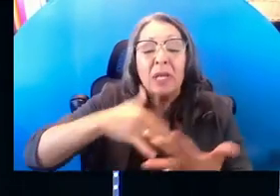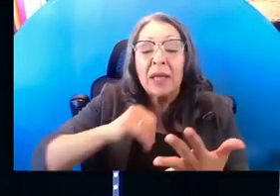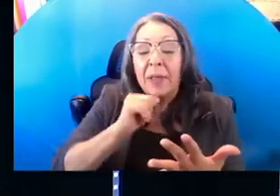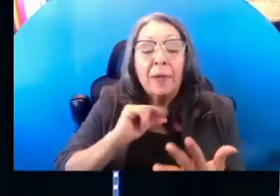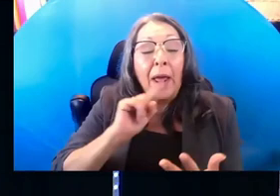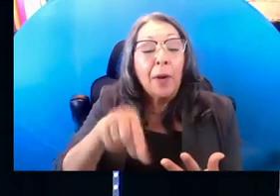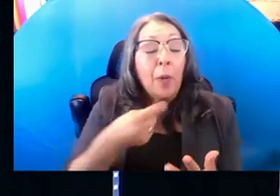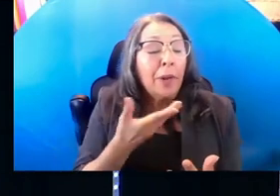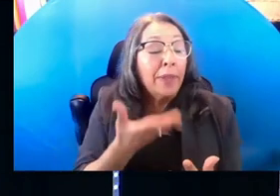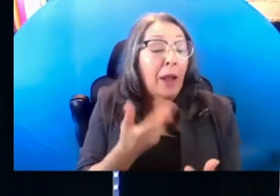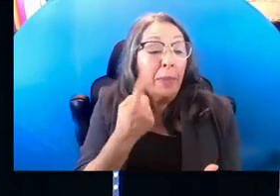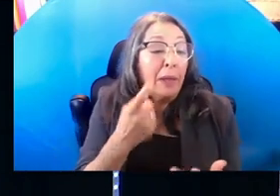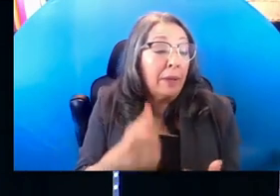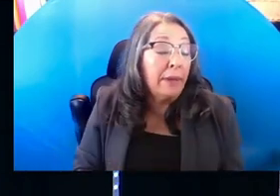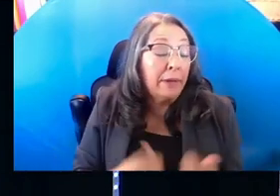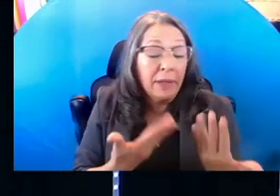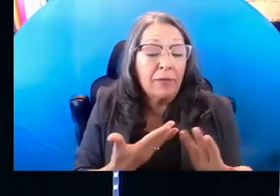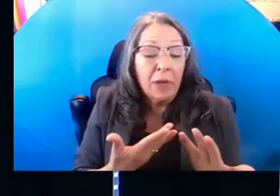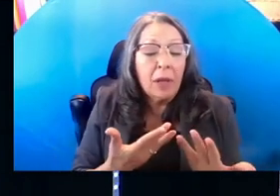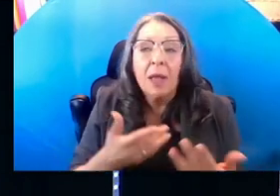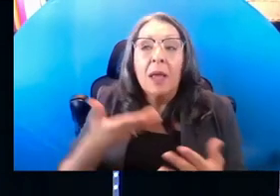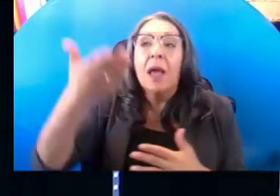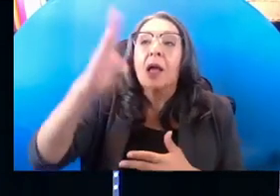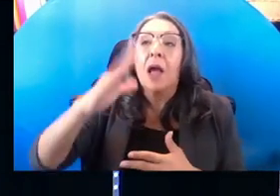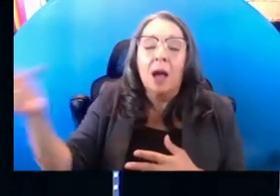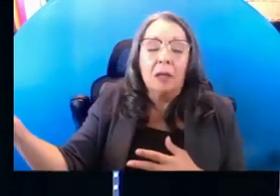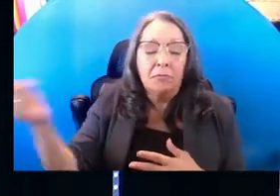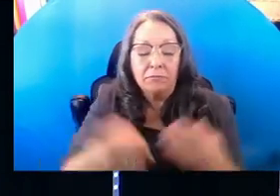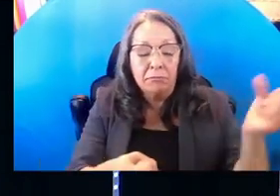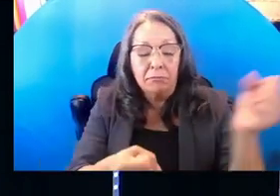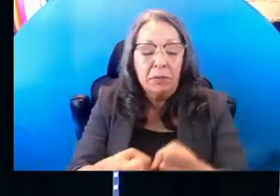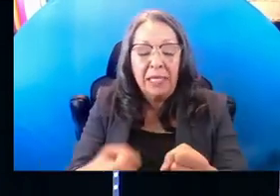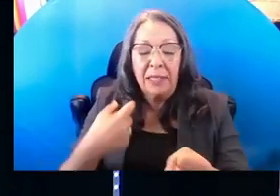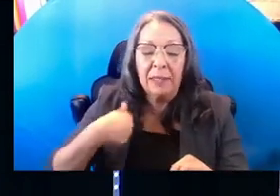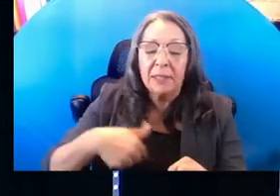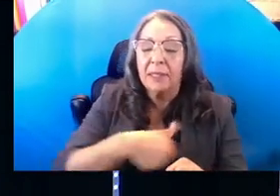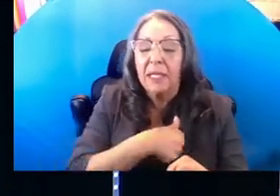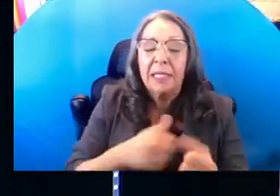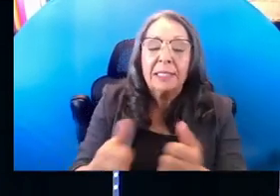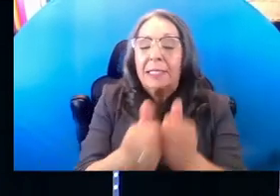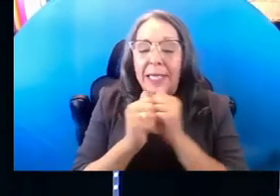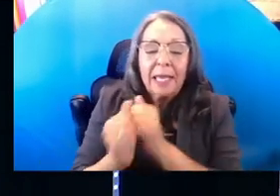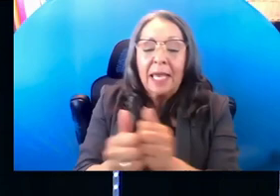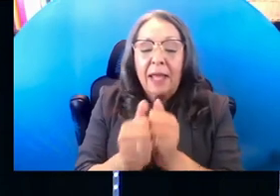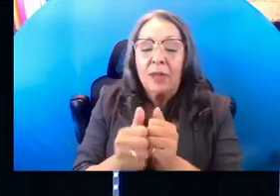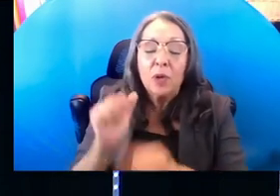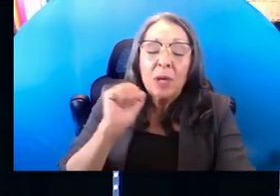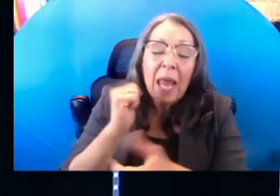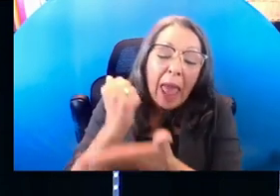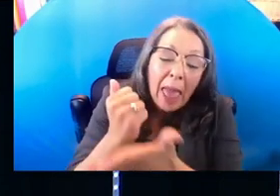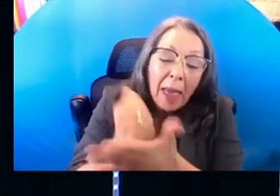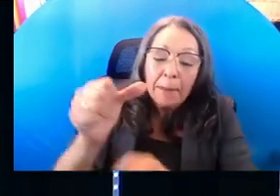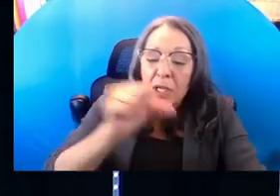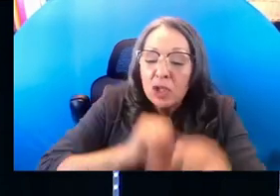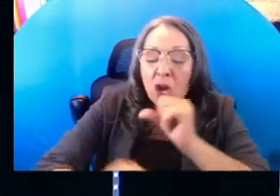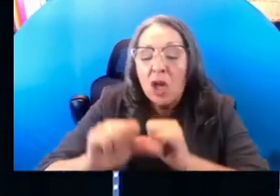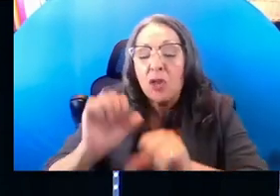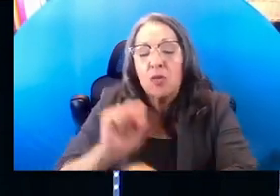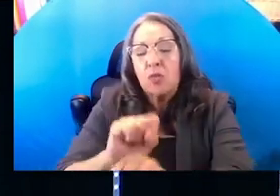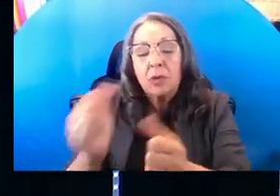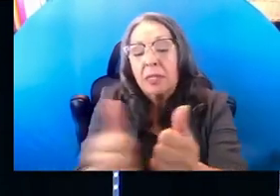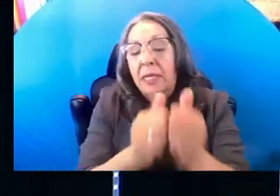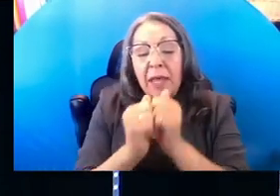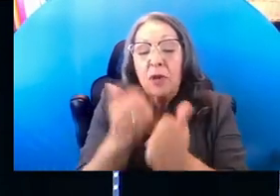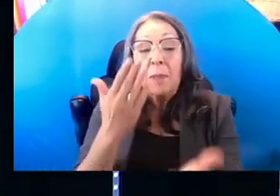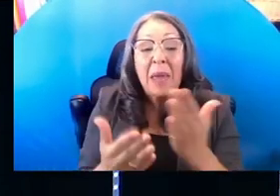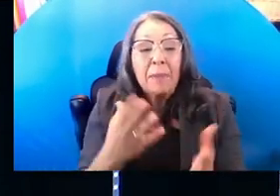to exist. God has placed us in each other's lives so that we can help each other, so that we can love each other. God works through his people. And maybe there's a trial you're